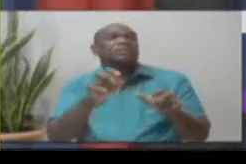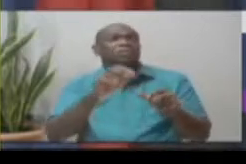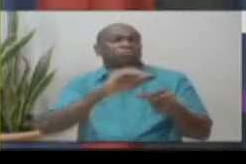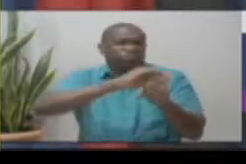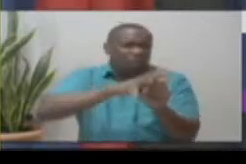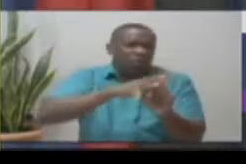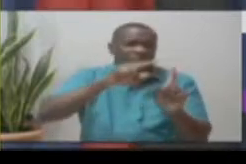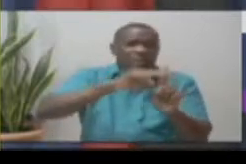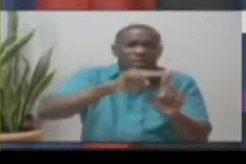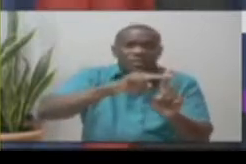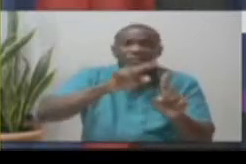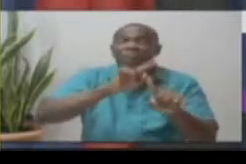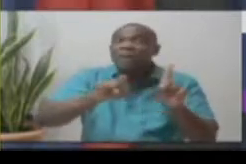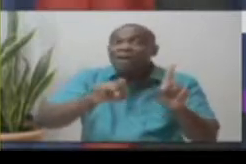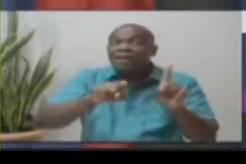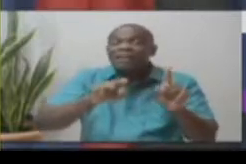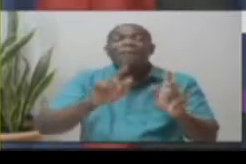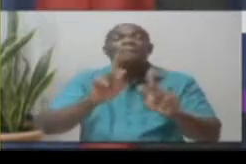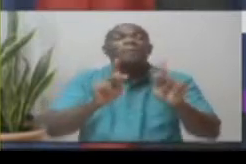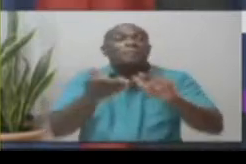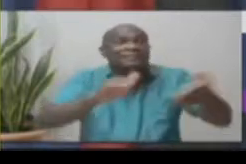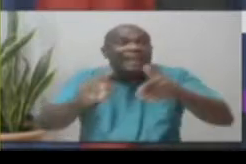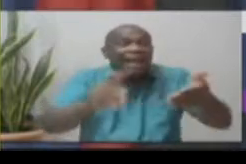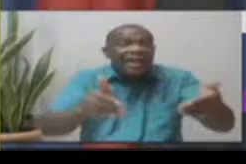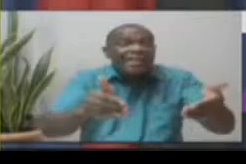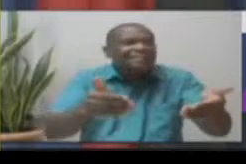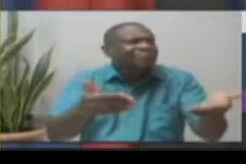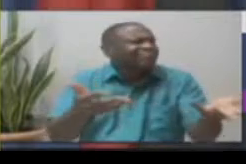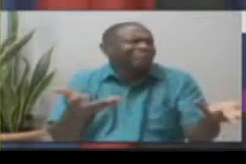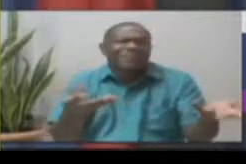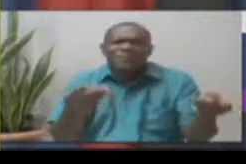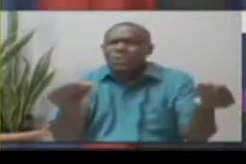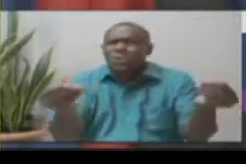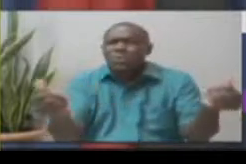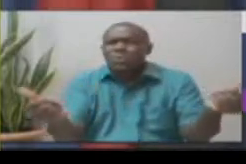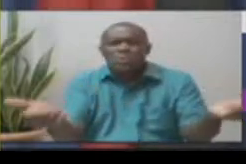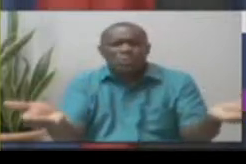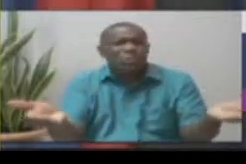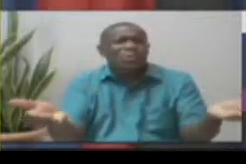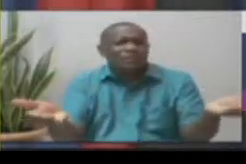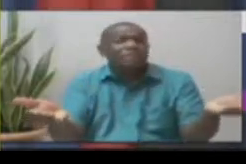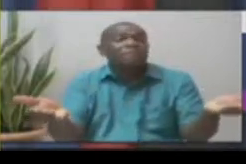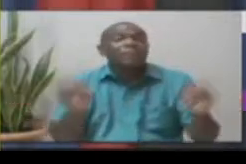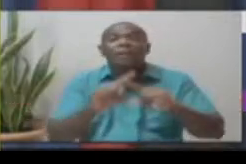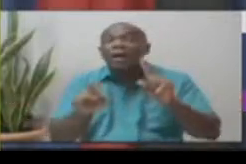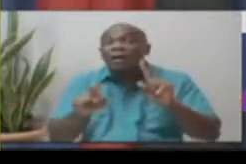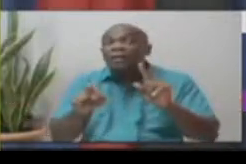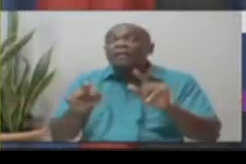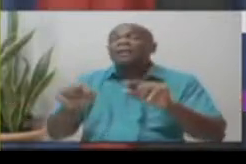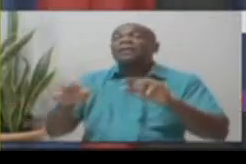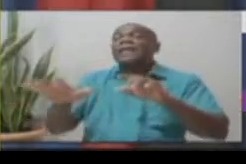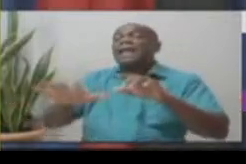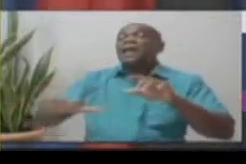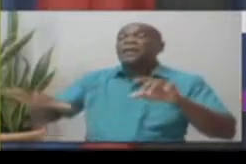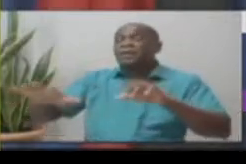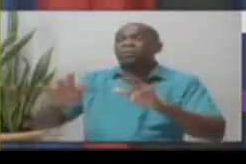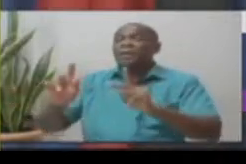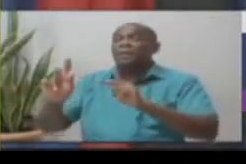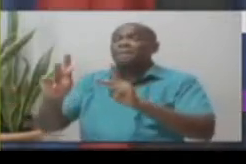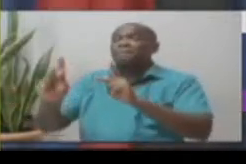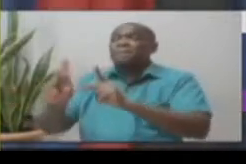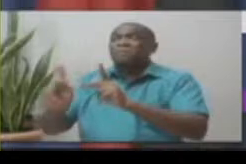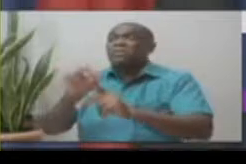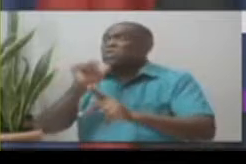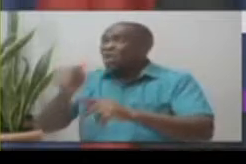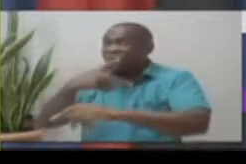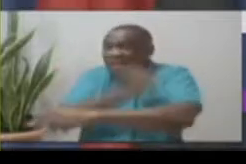resulting. But in unvaccinated populations, the situation remains the same, where significant numbers